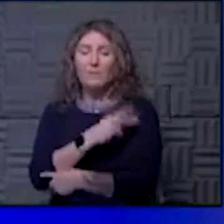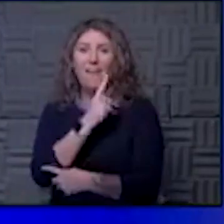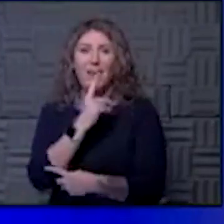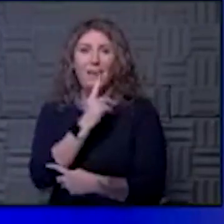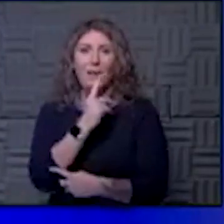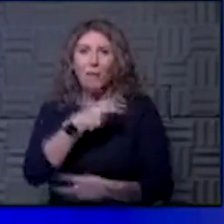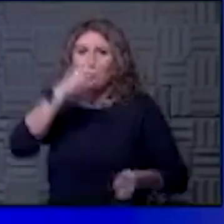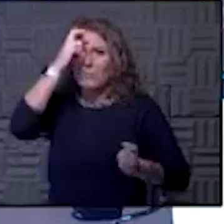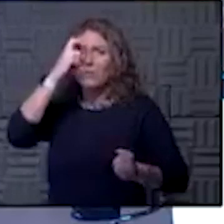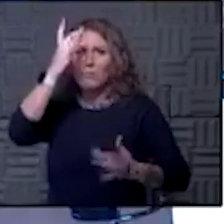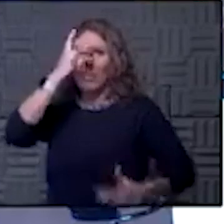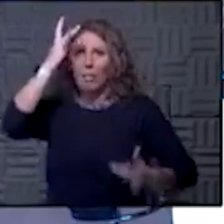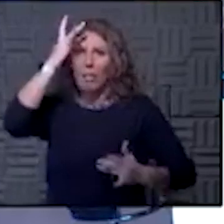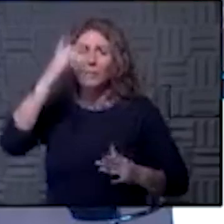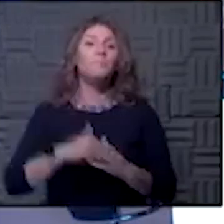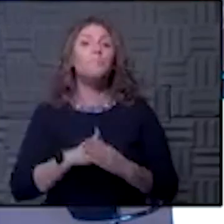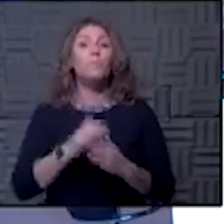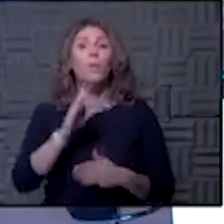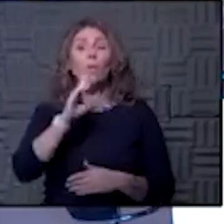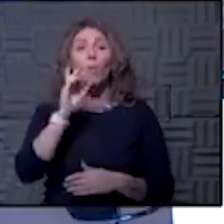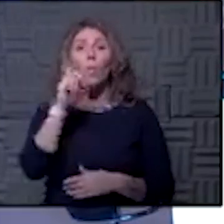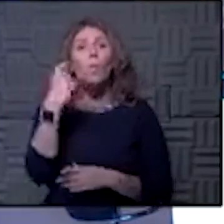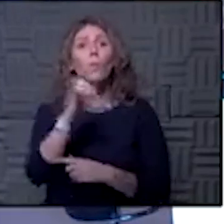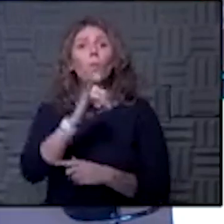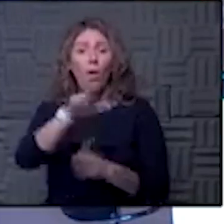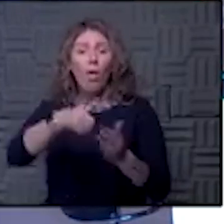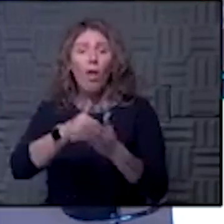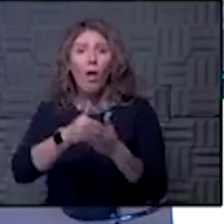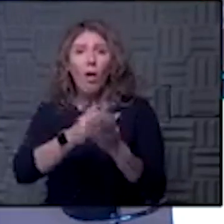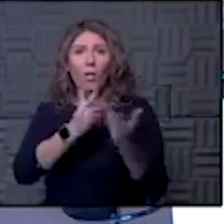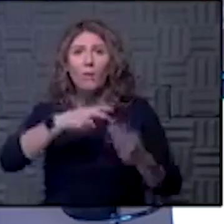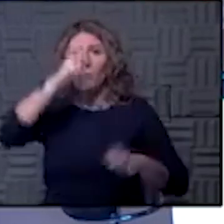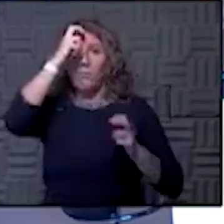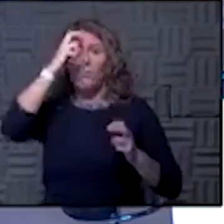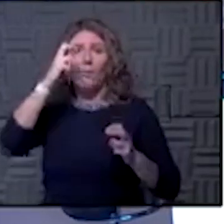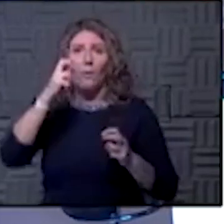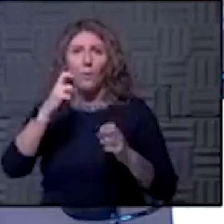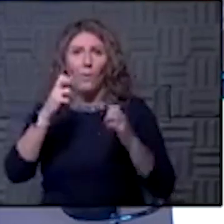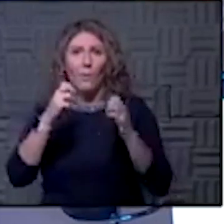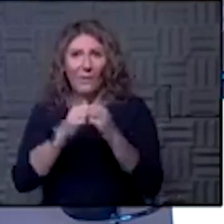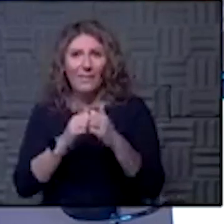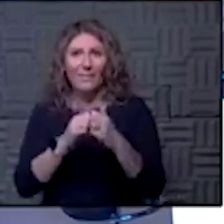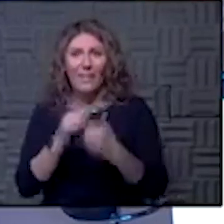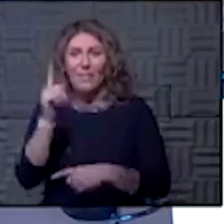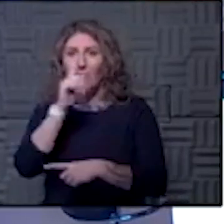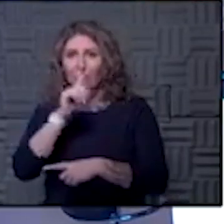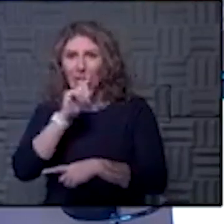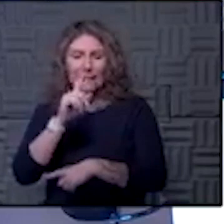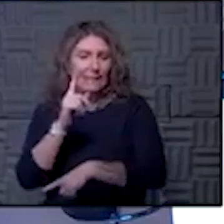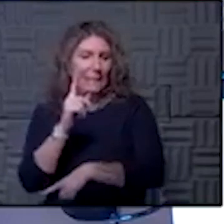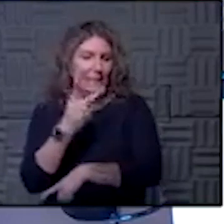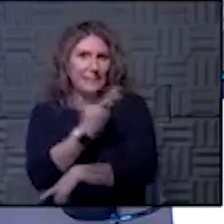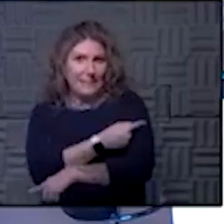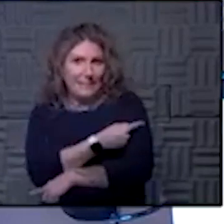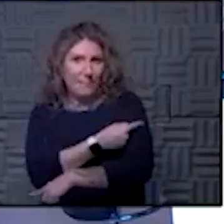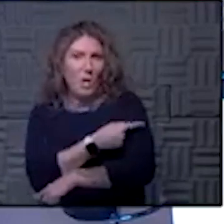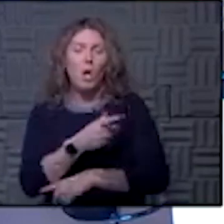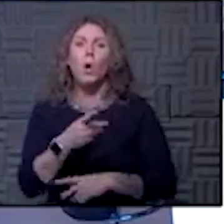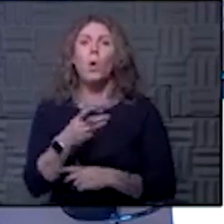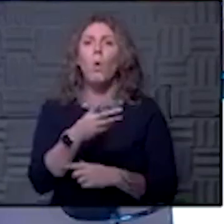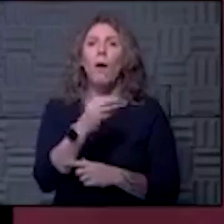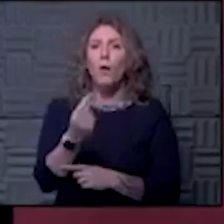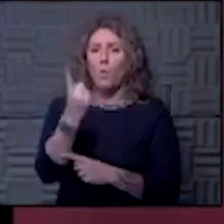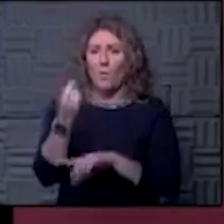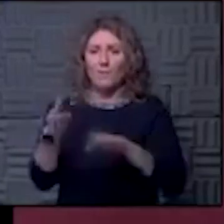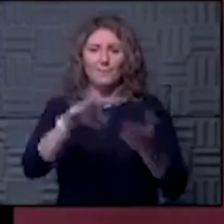illness as well. Yeah, it would look like all the severe illnesses were in the placebo arm. The one death was in the placebo arm.